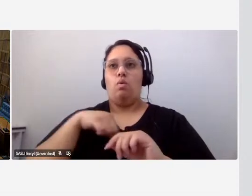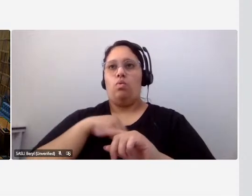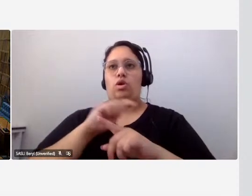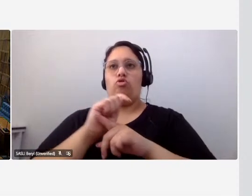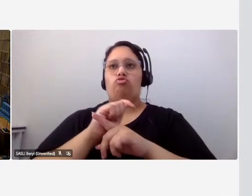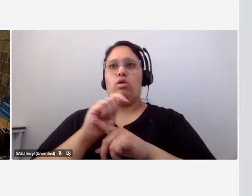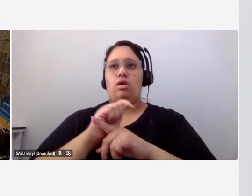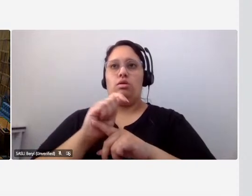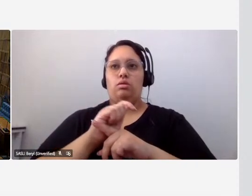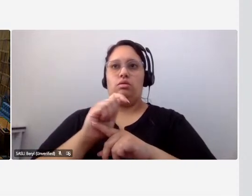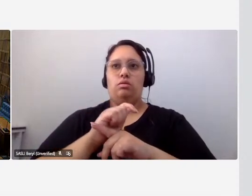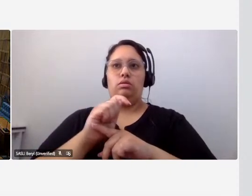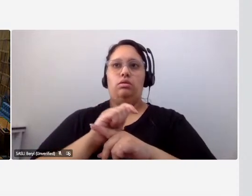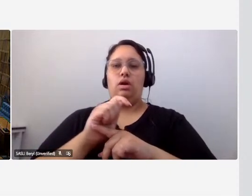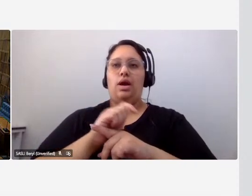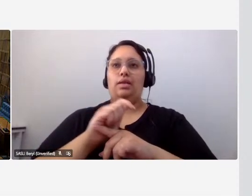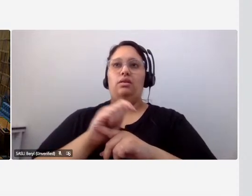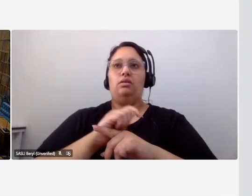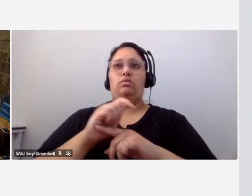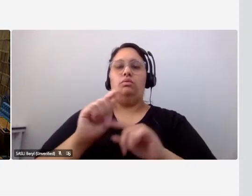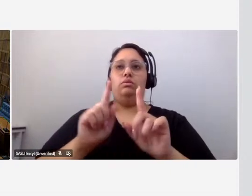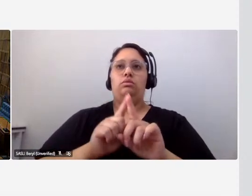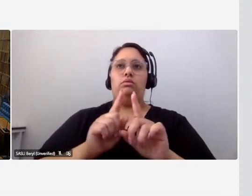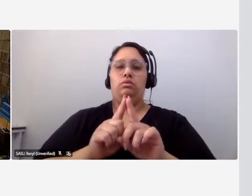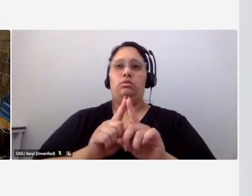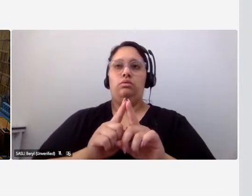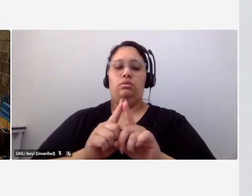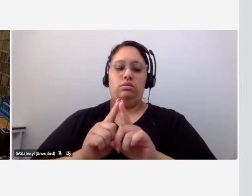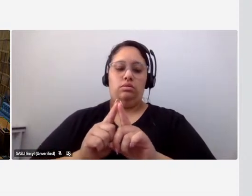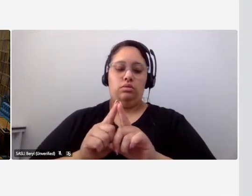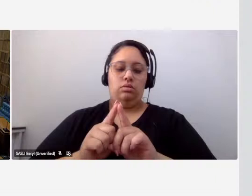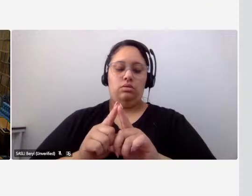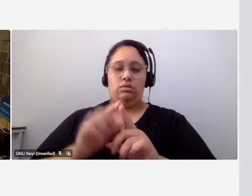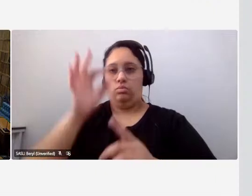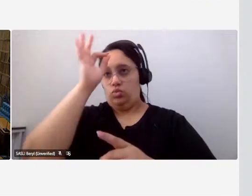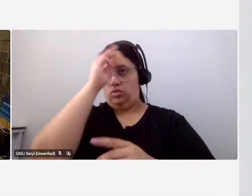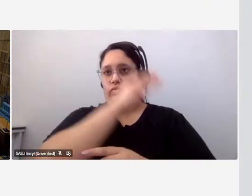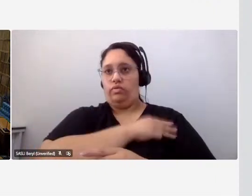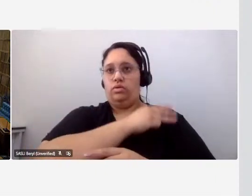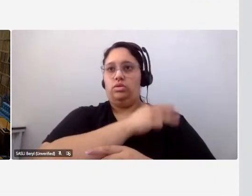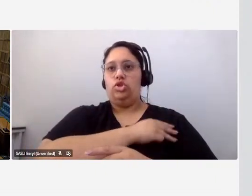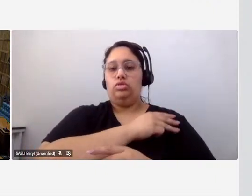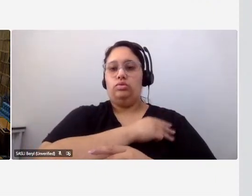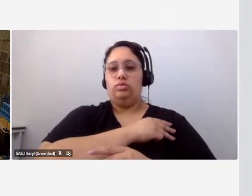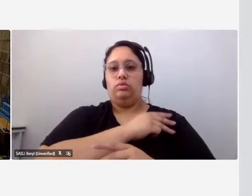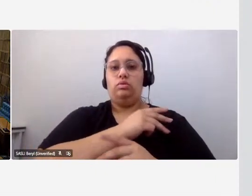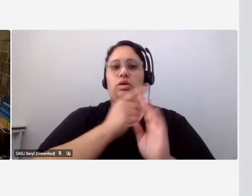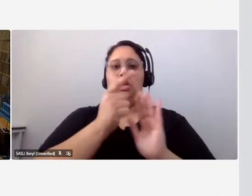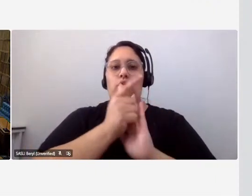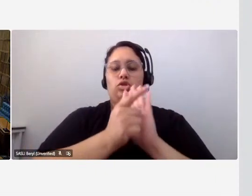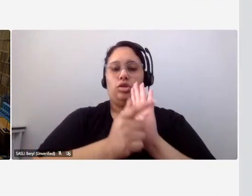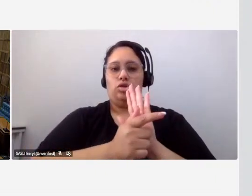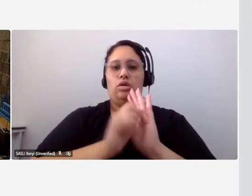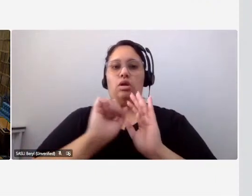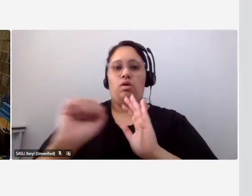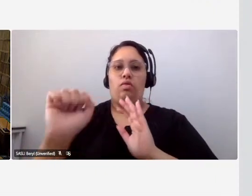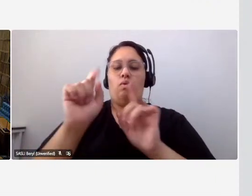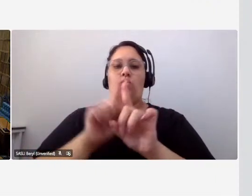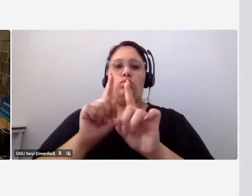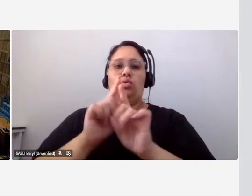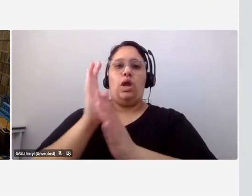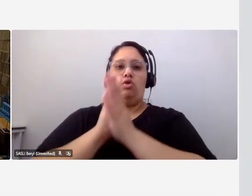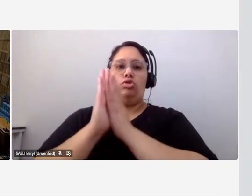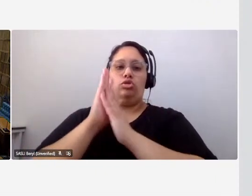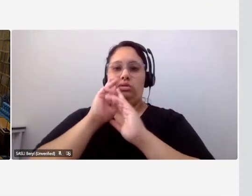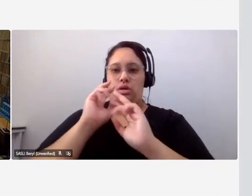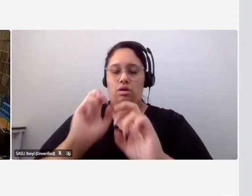municipal officials and some SAPS officials. SAPS officials, by definition, in terms of the legislation, they are also heritage inspectors, so